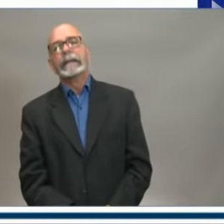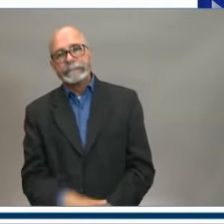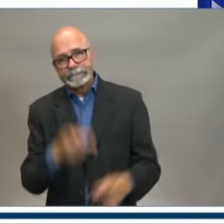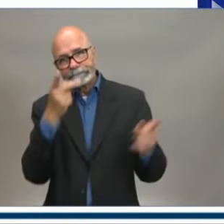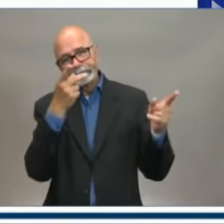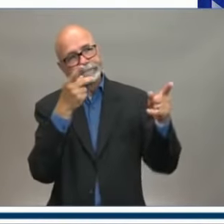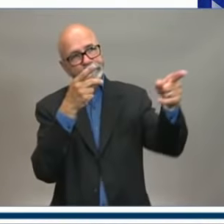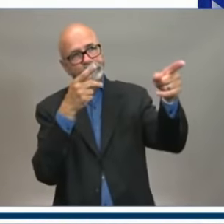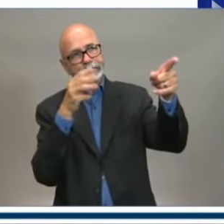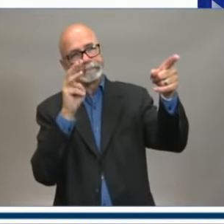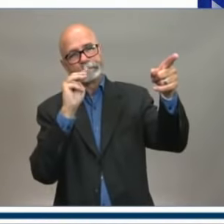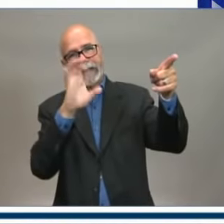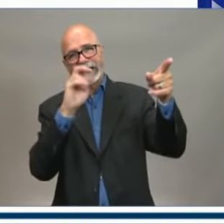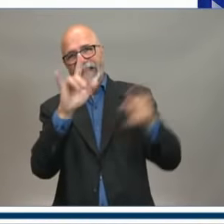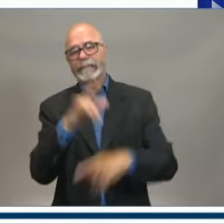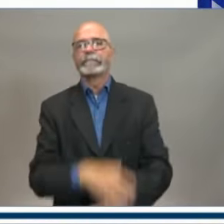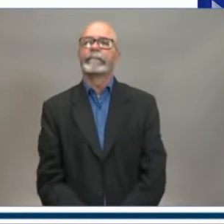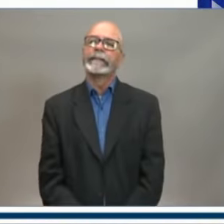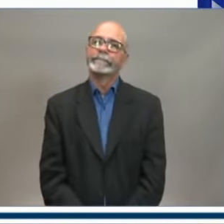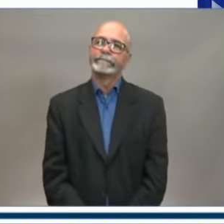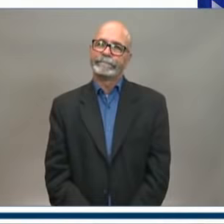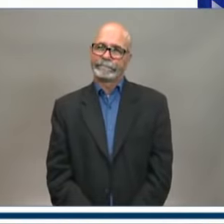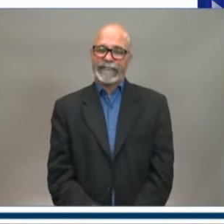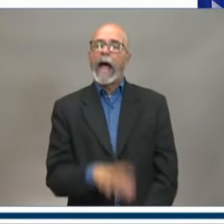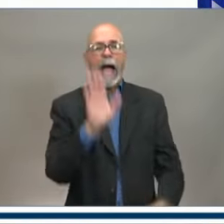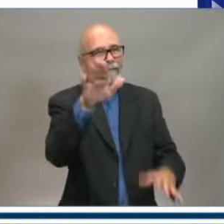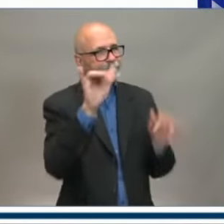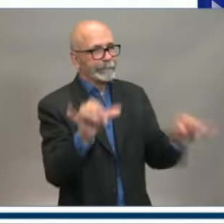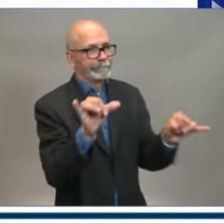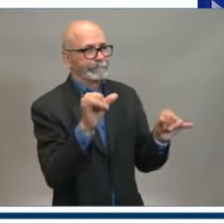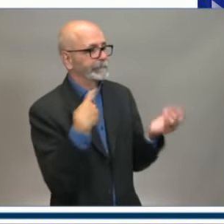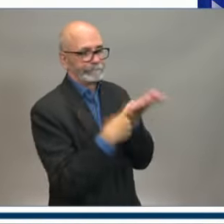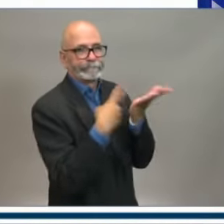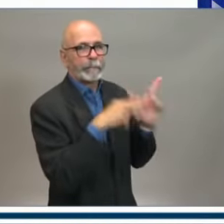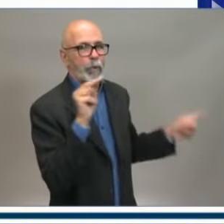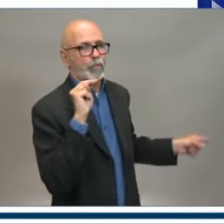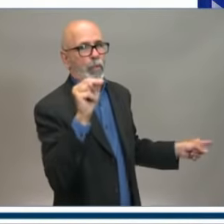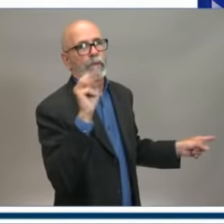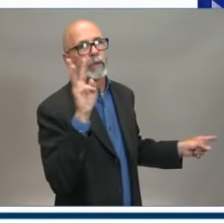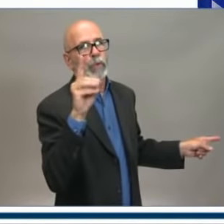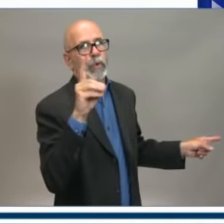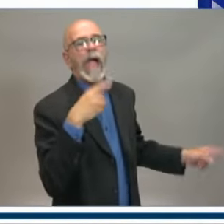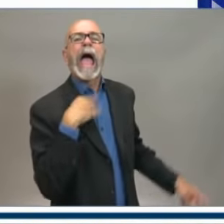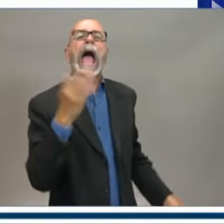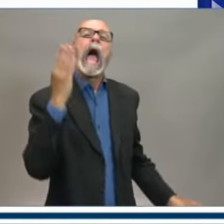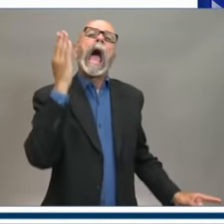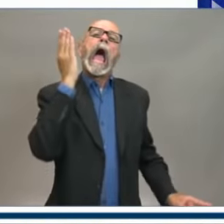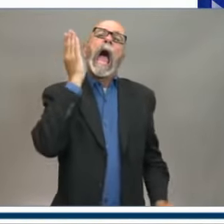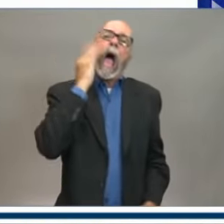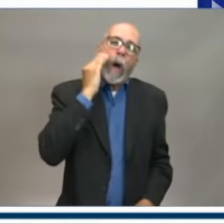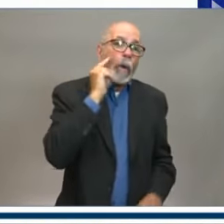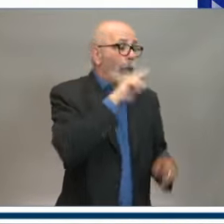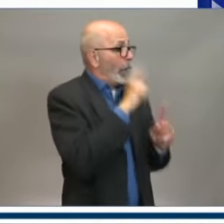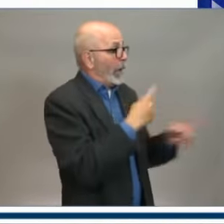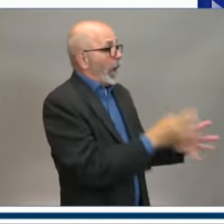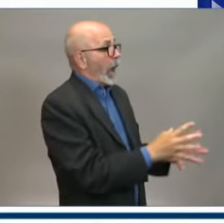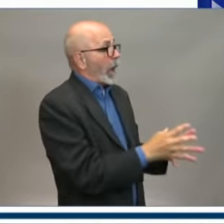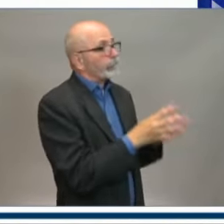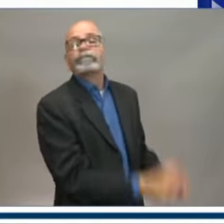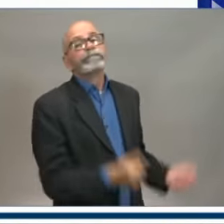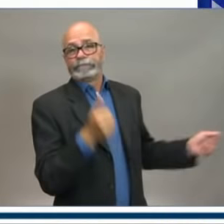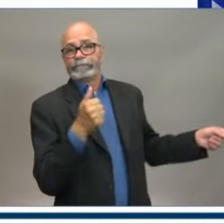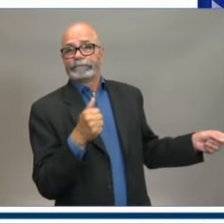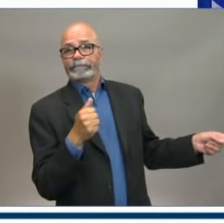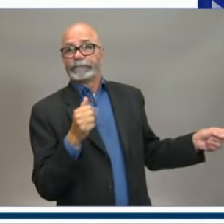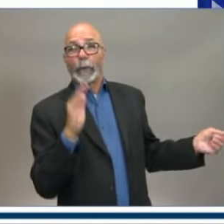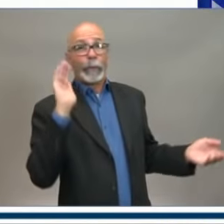Northwood. I know you said you deal with the future of Northwood when this outbreak is over, but I'm just wondering what your vision is right now.